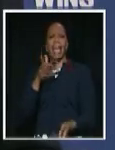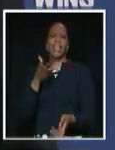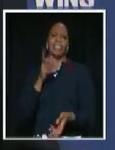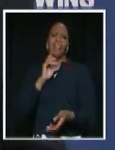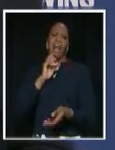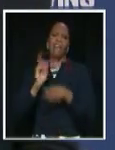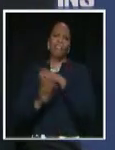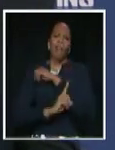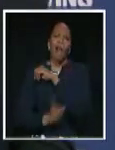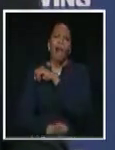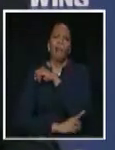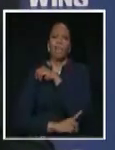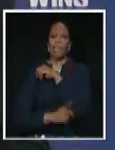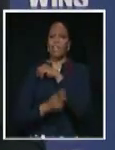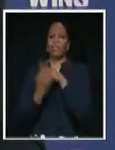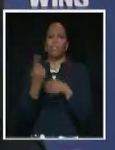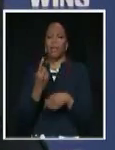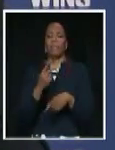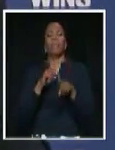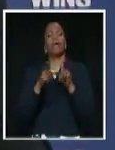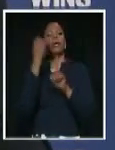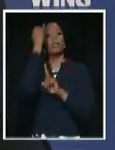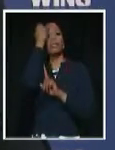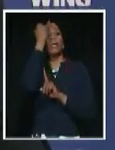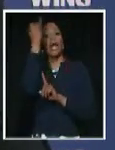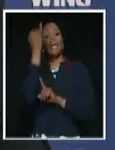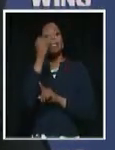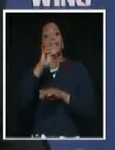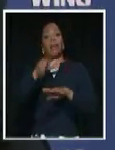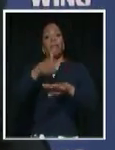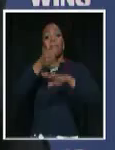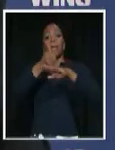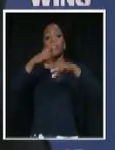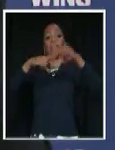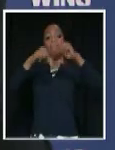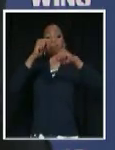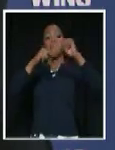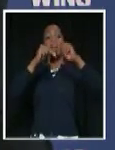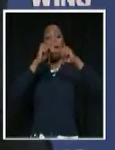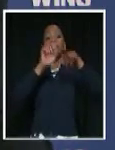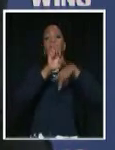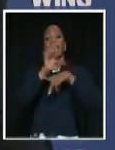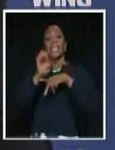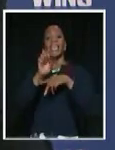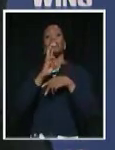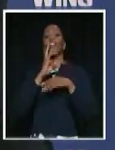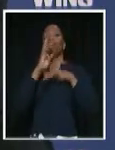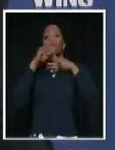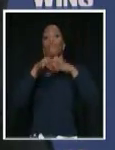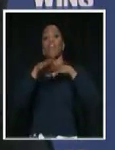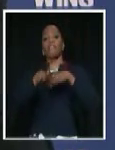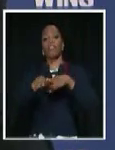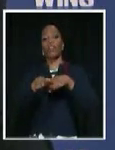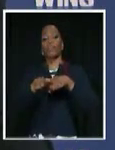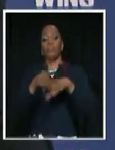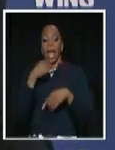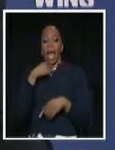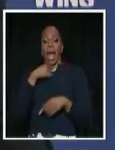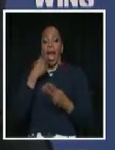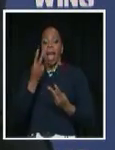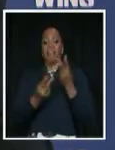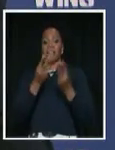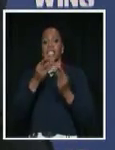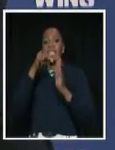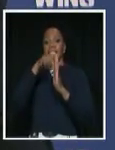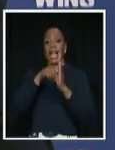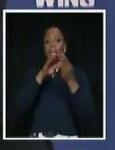refuge or anything like that. Look, the idea of building out on the East River, here's why I think it's so important. I was downtown on that